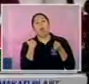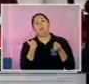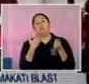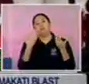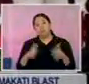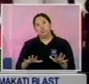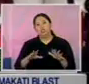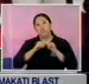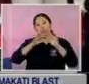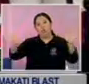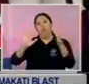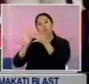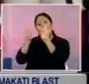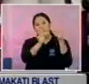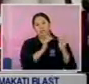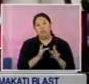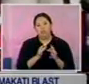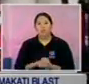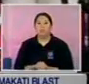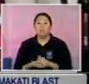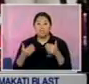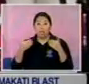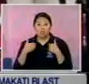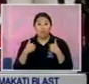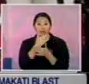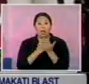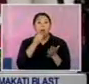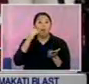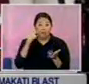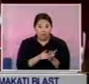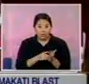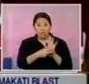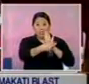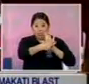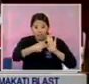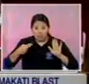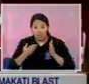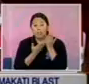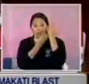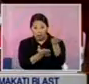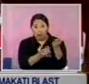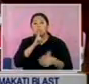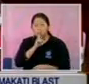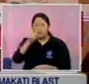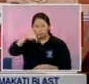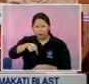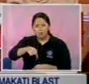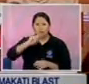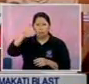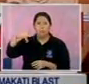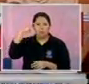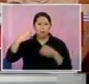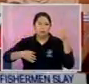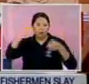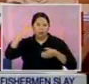that have been marked and have been offered. And I totally agree that this is a public hearing, that the public should be well informed, that